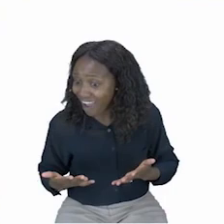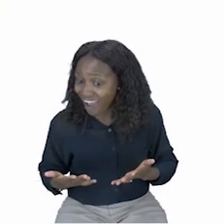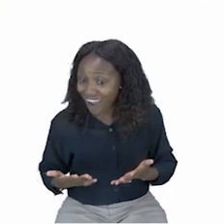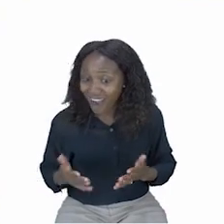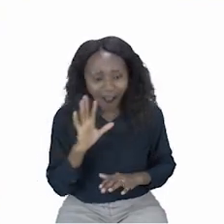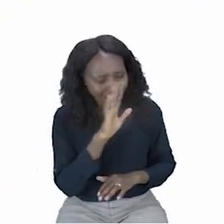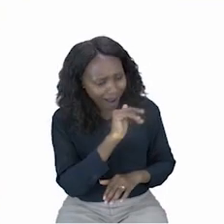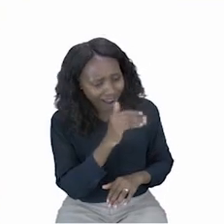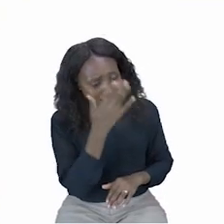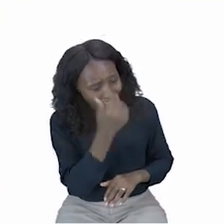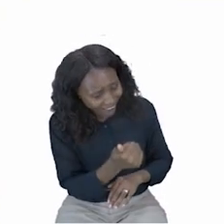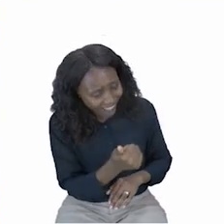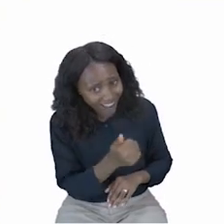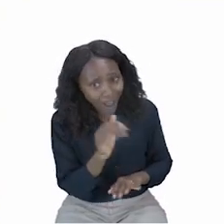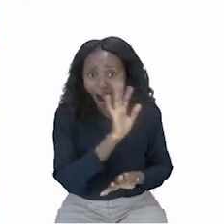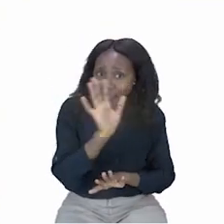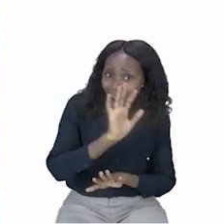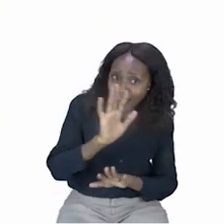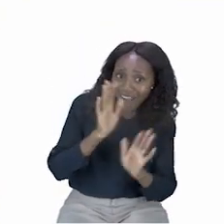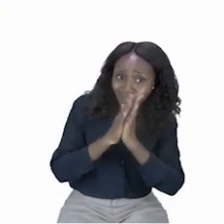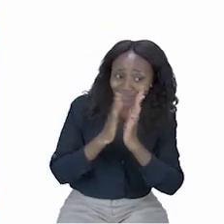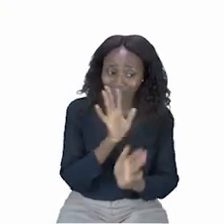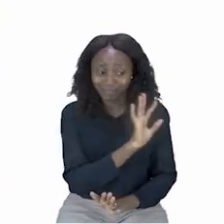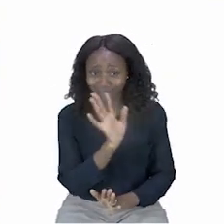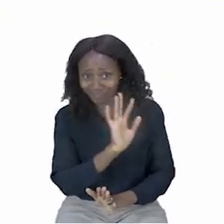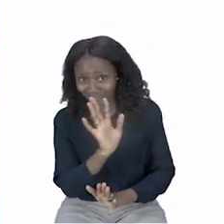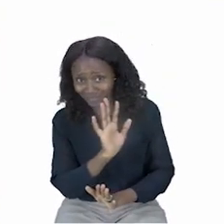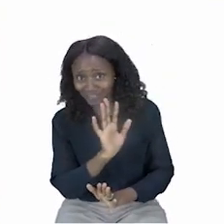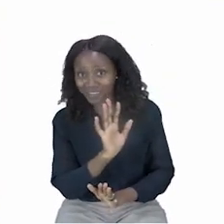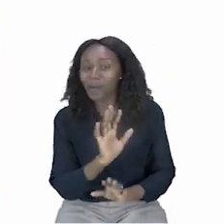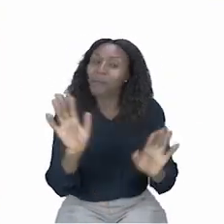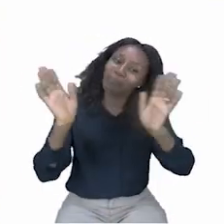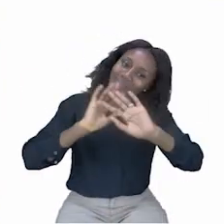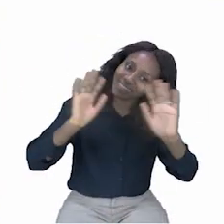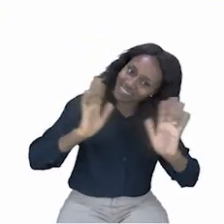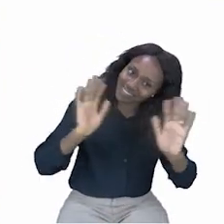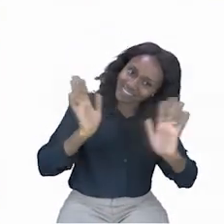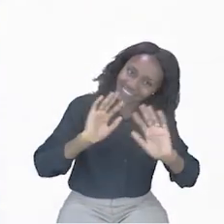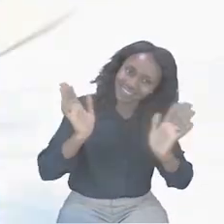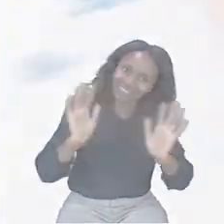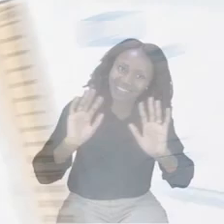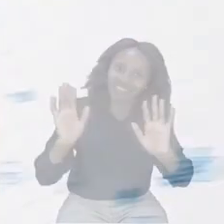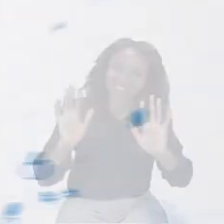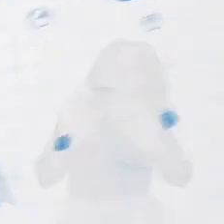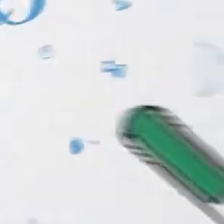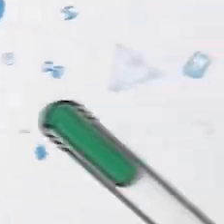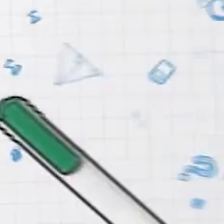Zoshi. Can you wave at everyone at home? All right, bye, everyone.